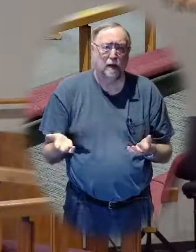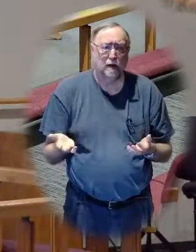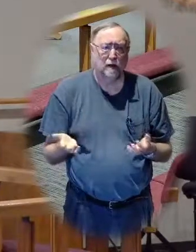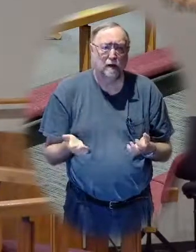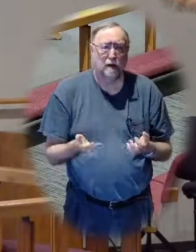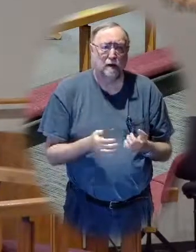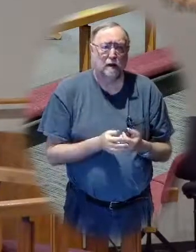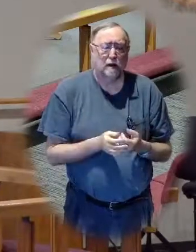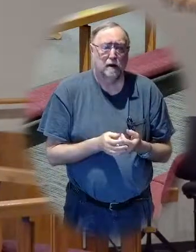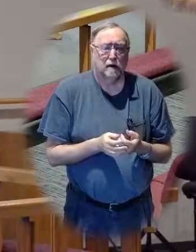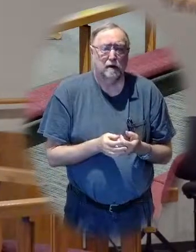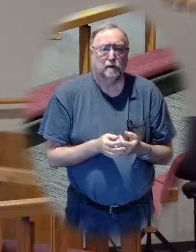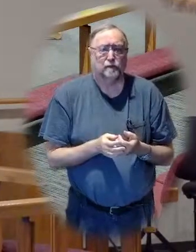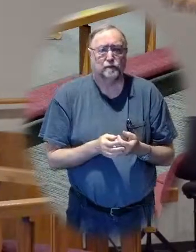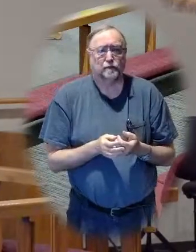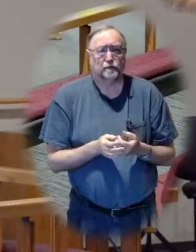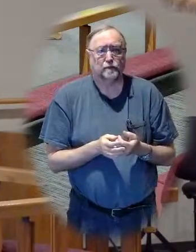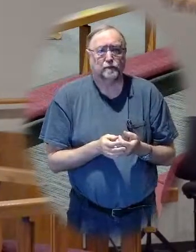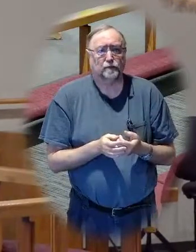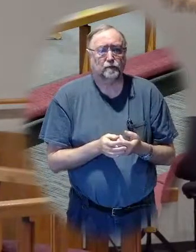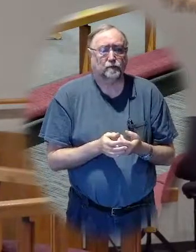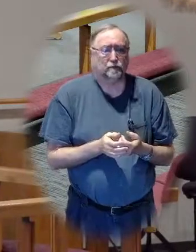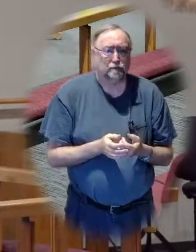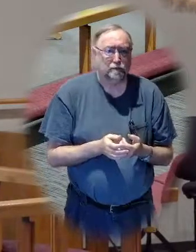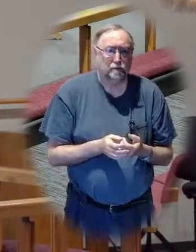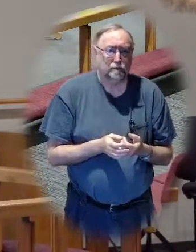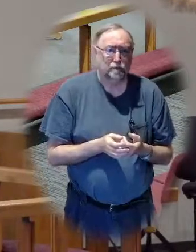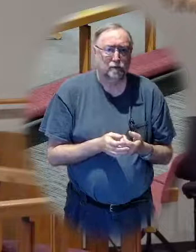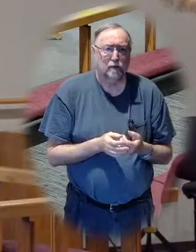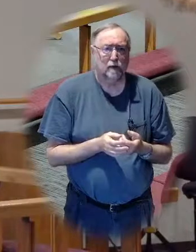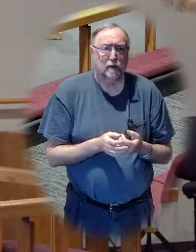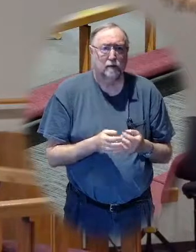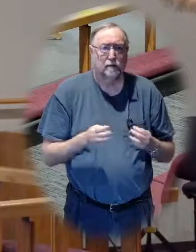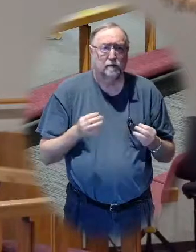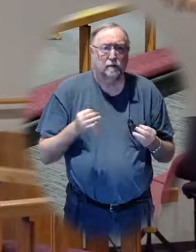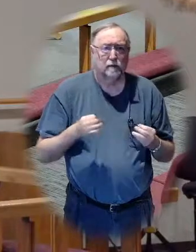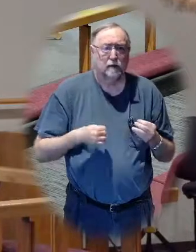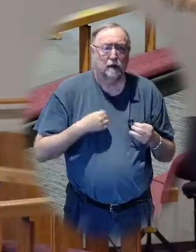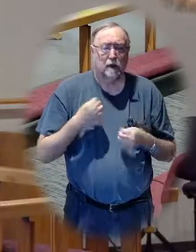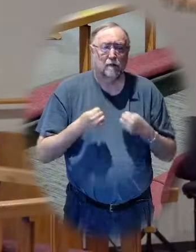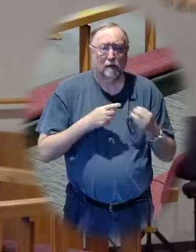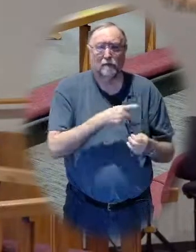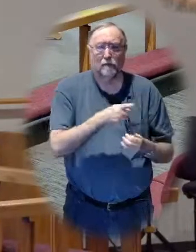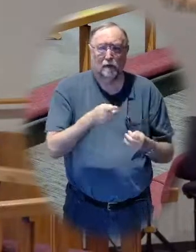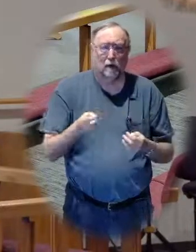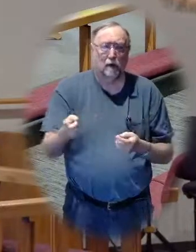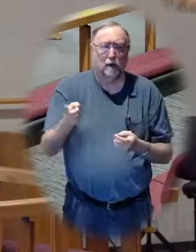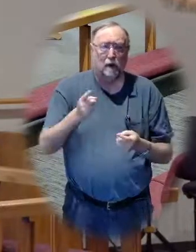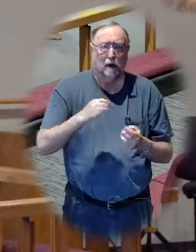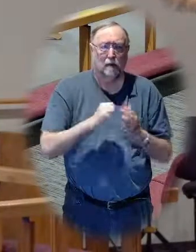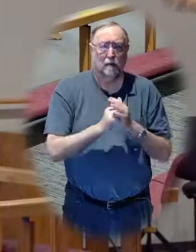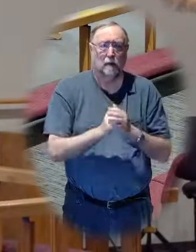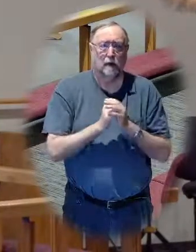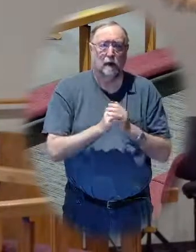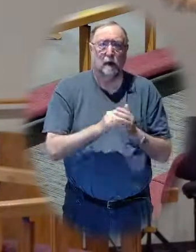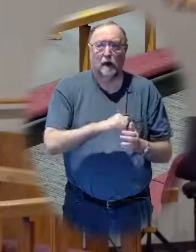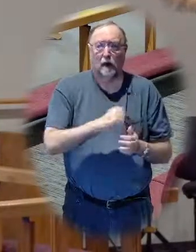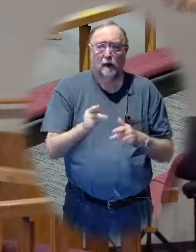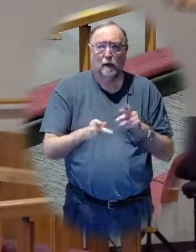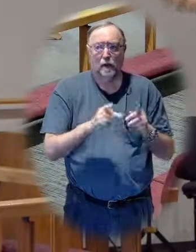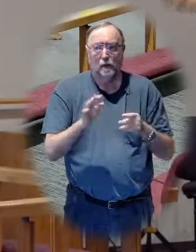on to you is that, I'm excited and grateful that you came to worship this morning. And for those of you who are joining